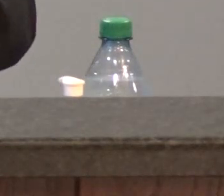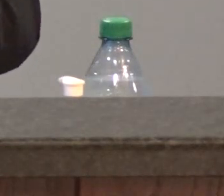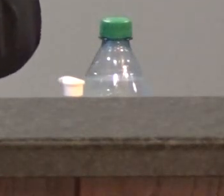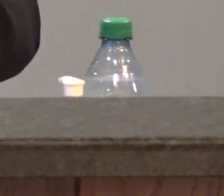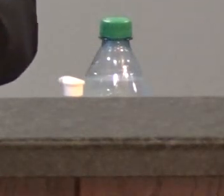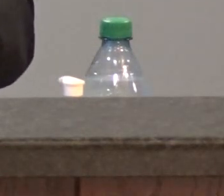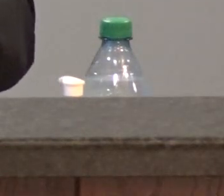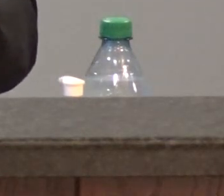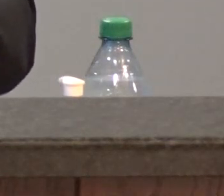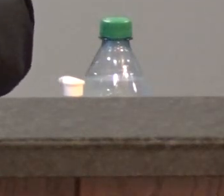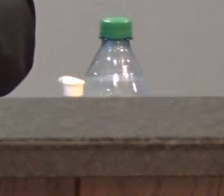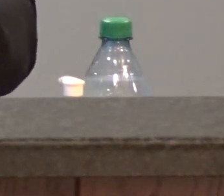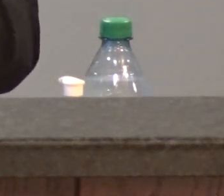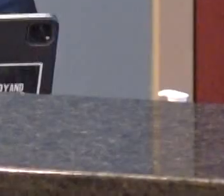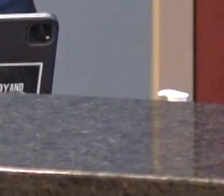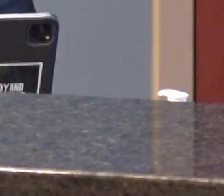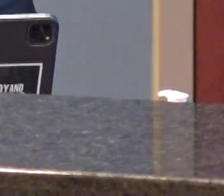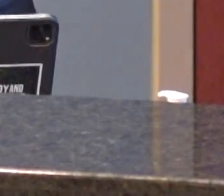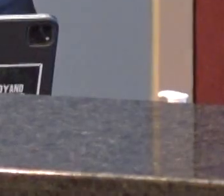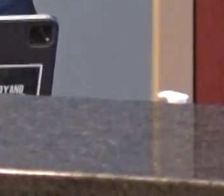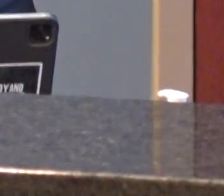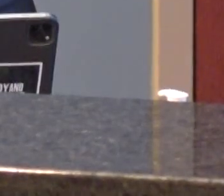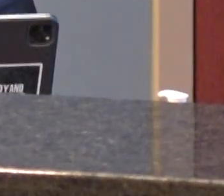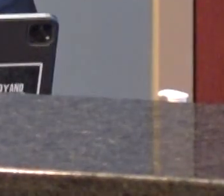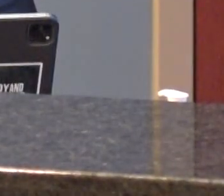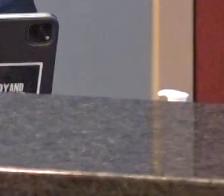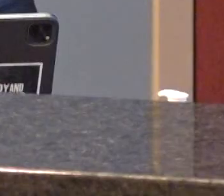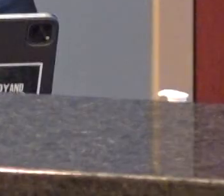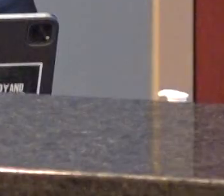is. I am curious,